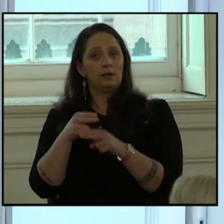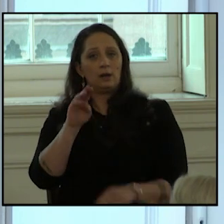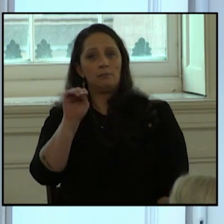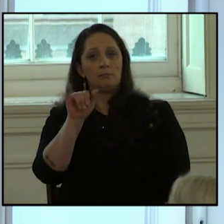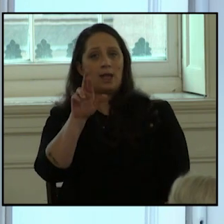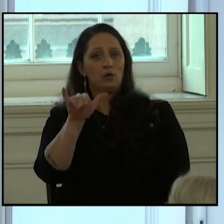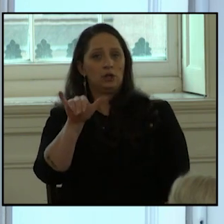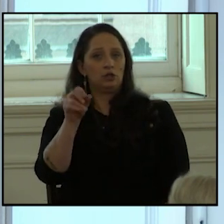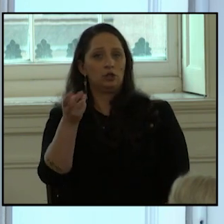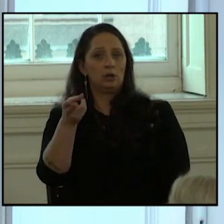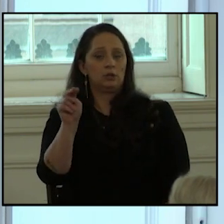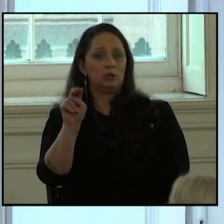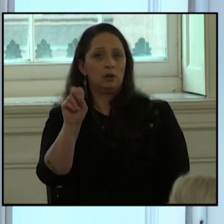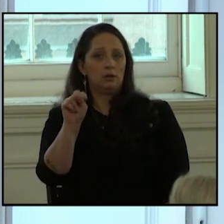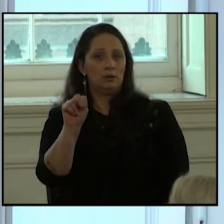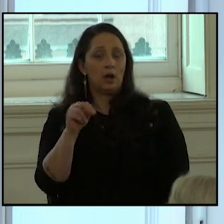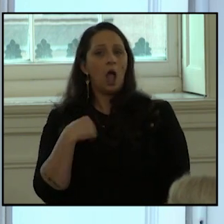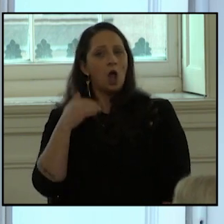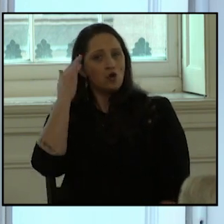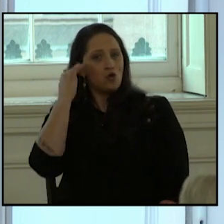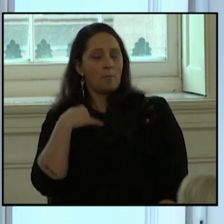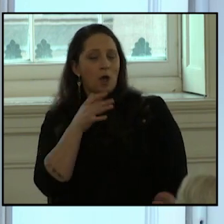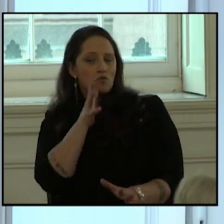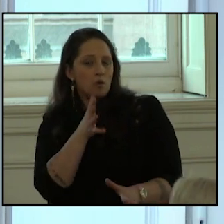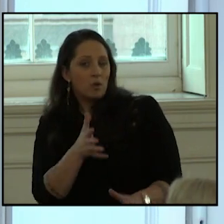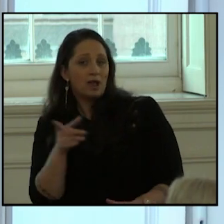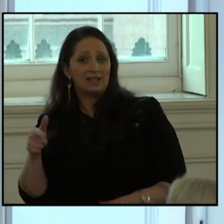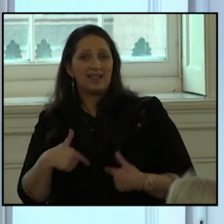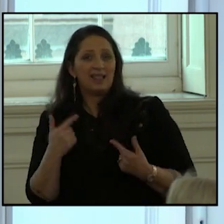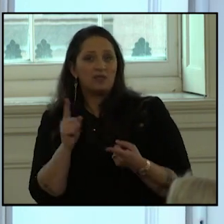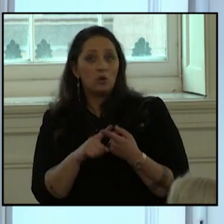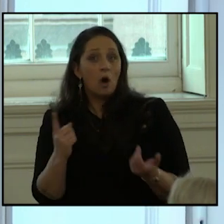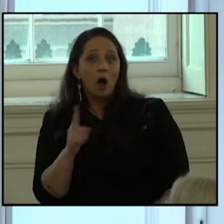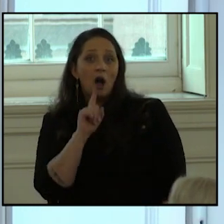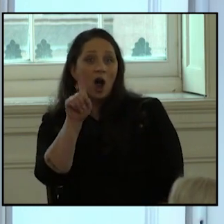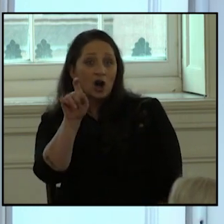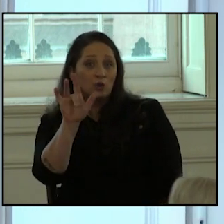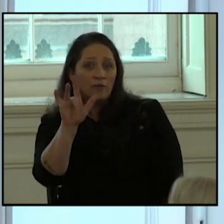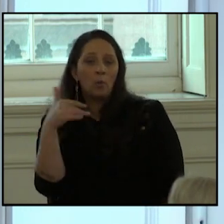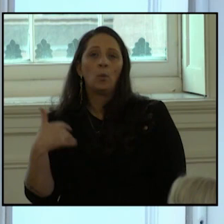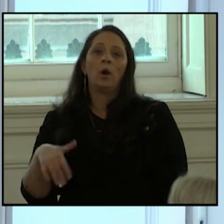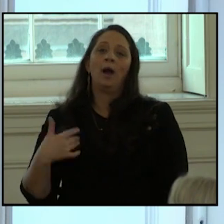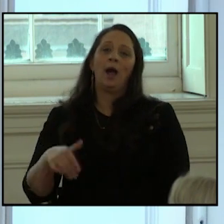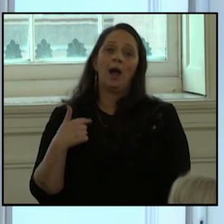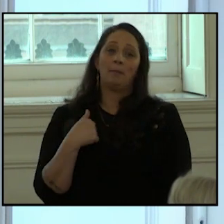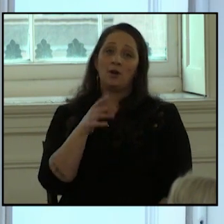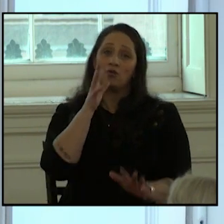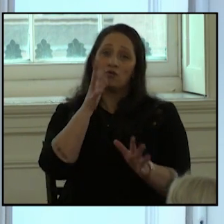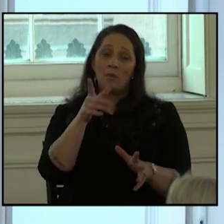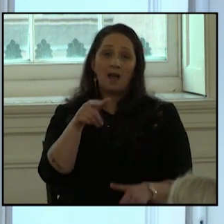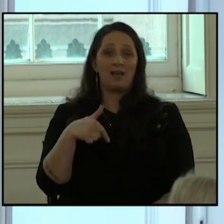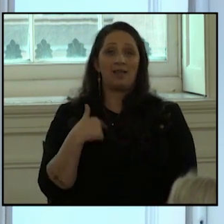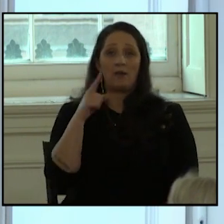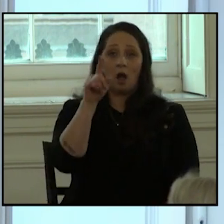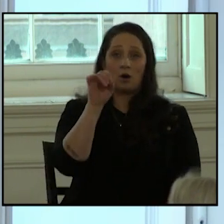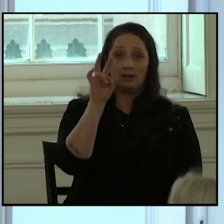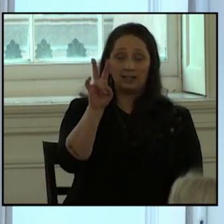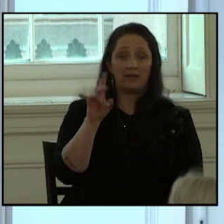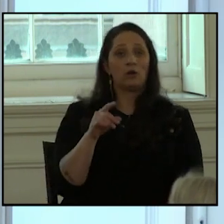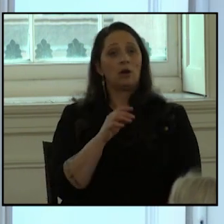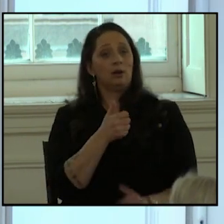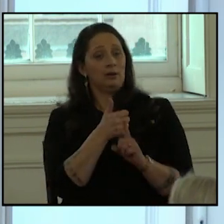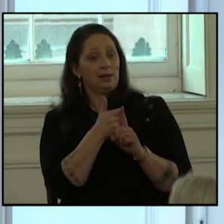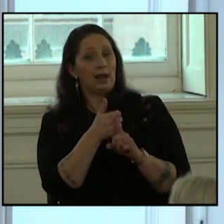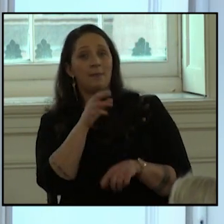Johnson. I knew my great-grandmother. She lived to be 125. My grandmother lived to be 107. Her name was